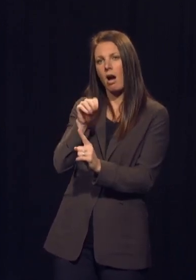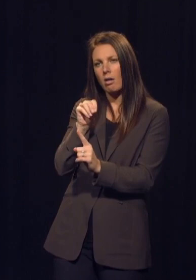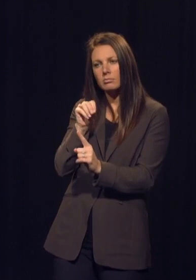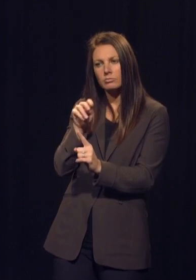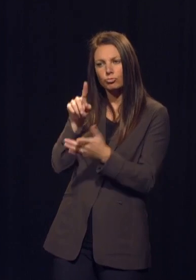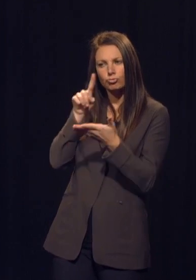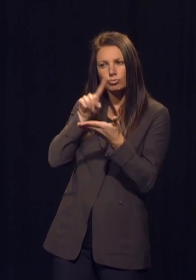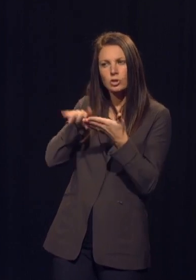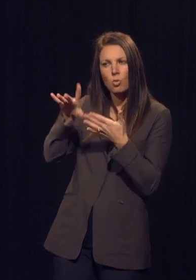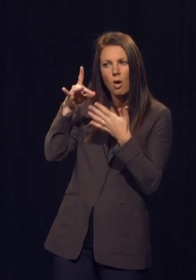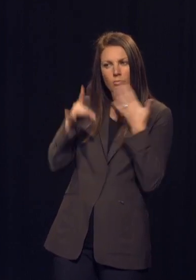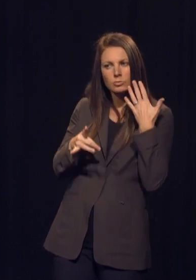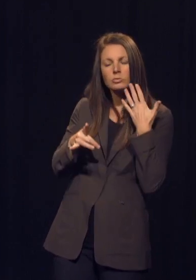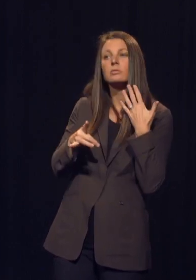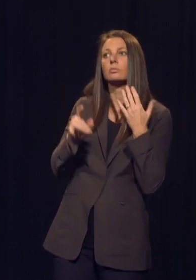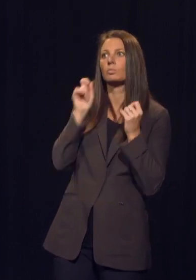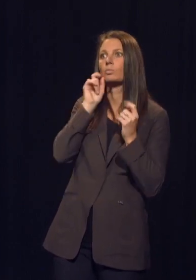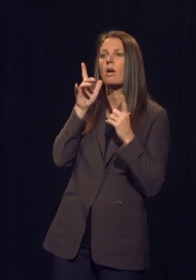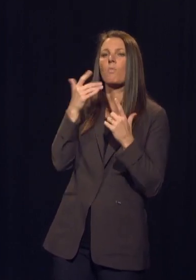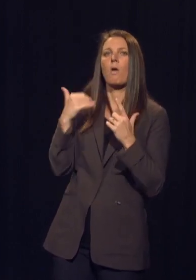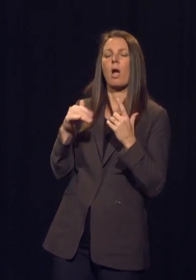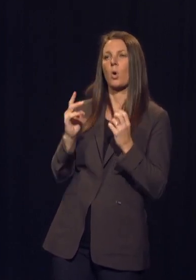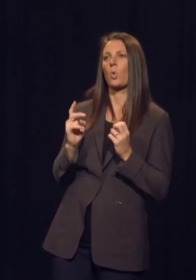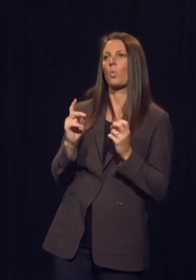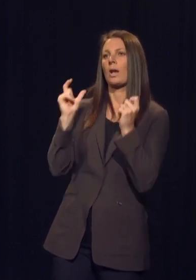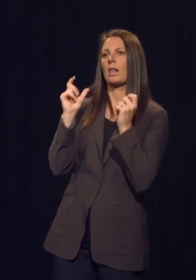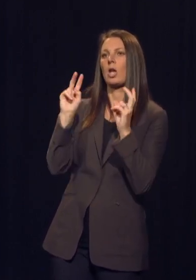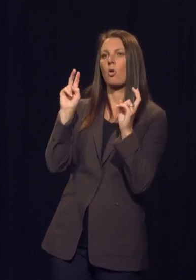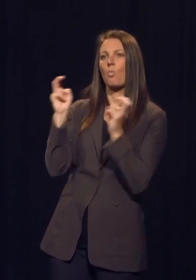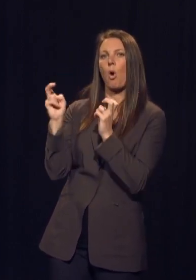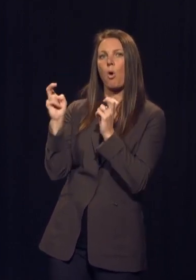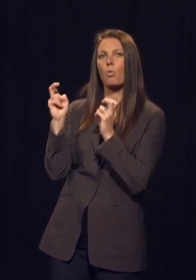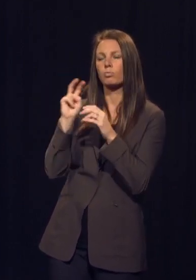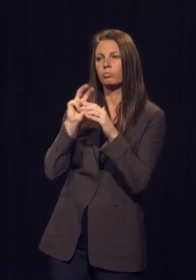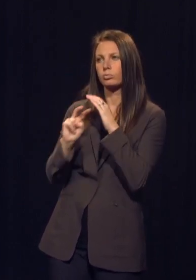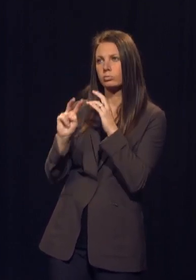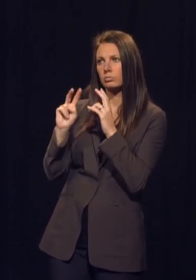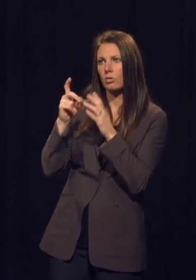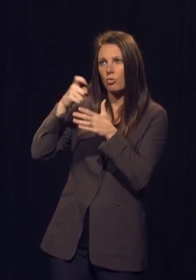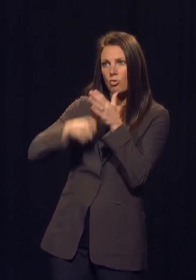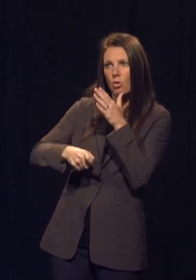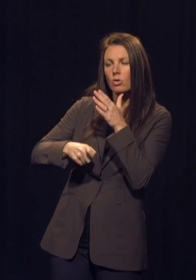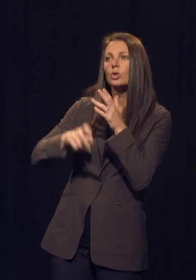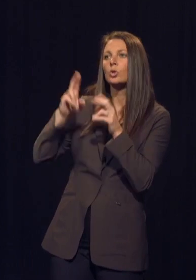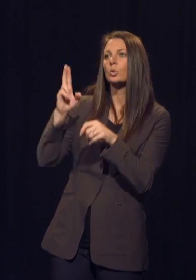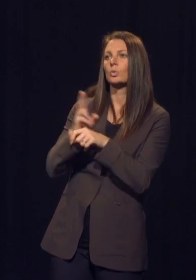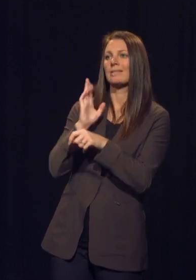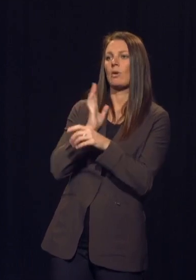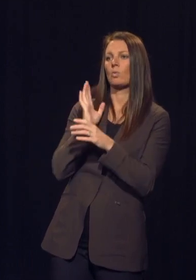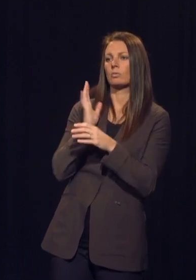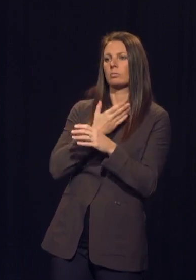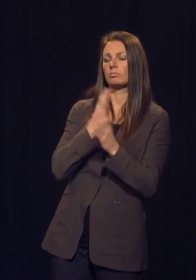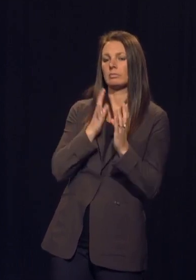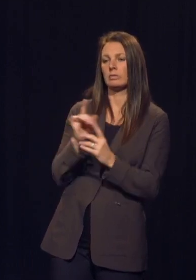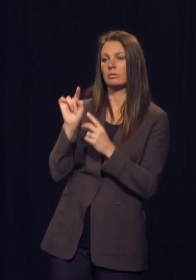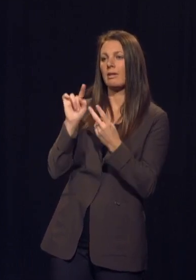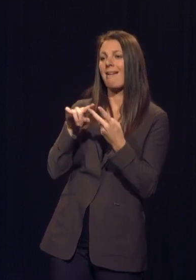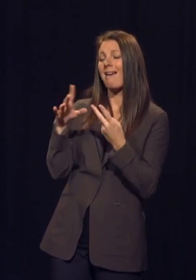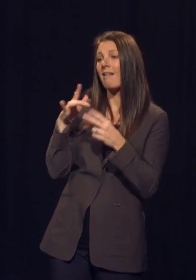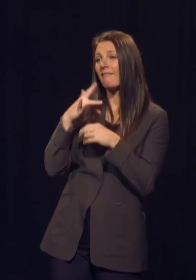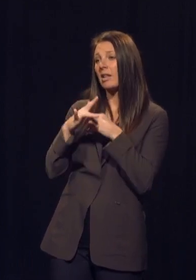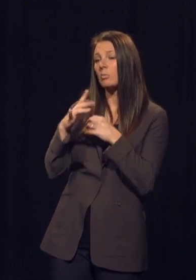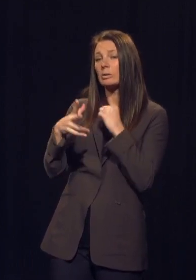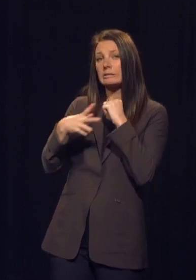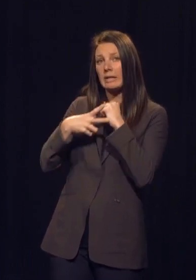will be surprised at, one, how quickly you can get a quote using our plan comparison tool, and two, how the available savings